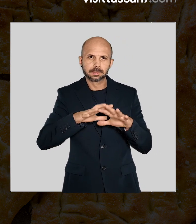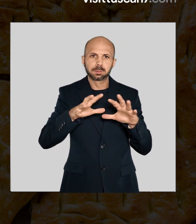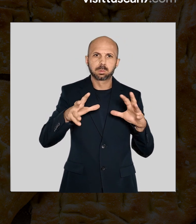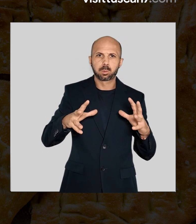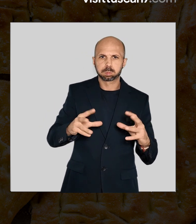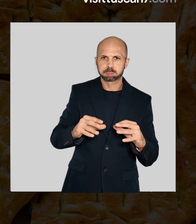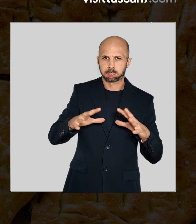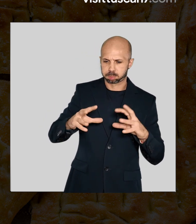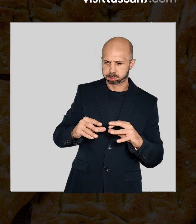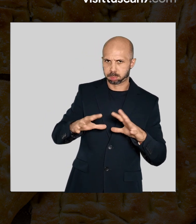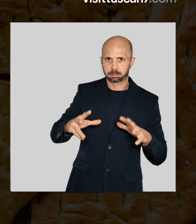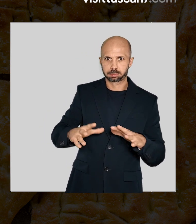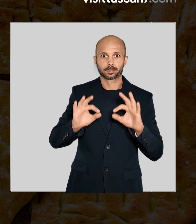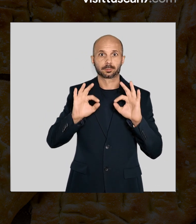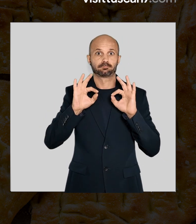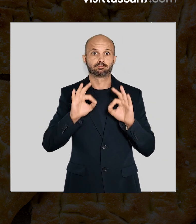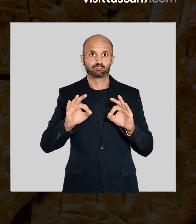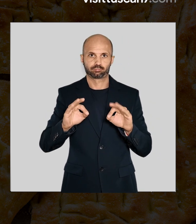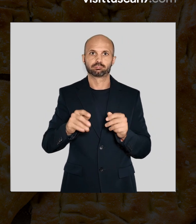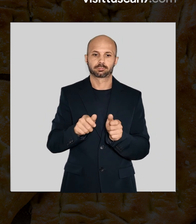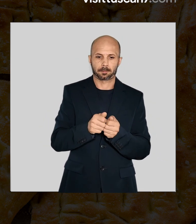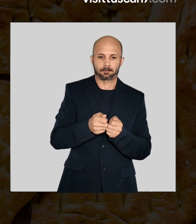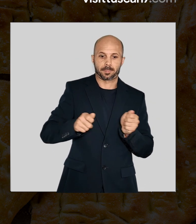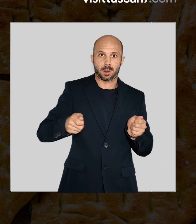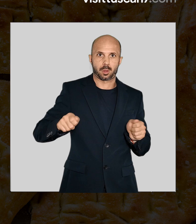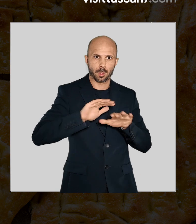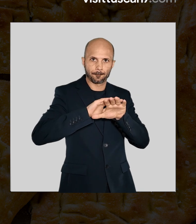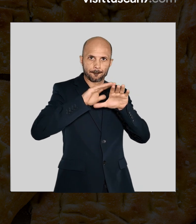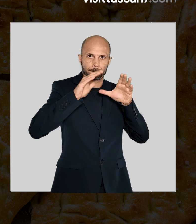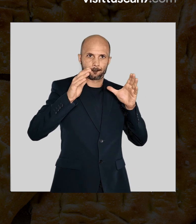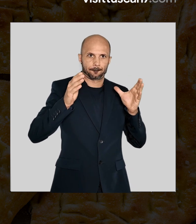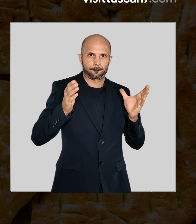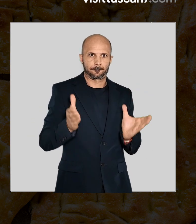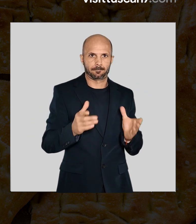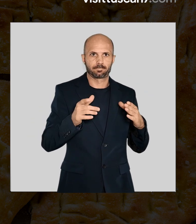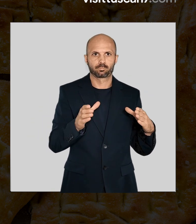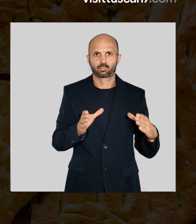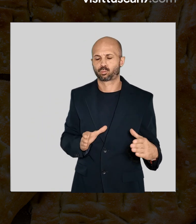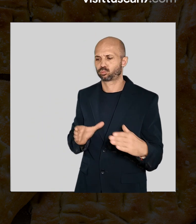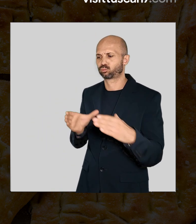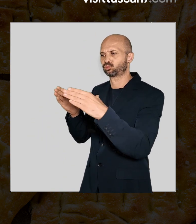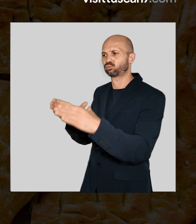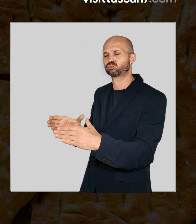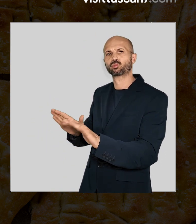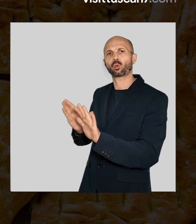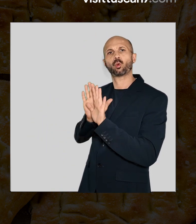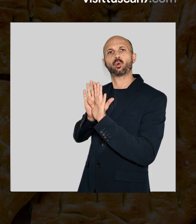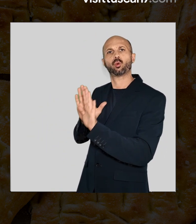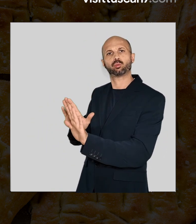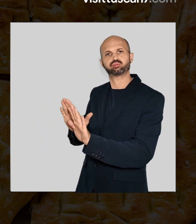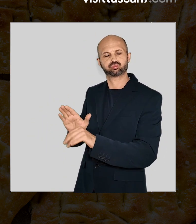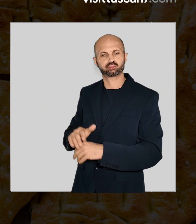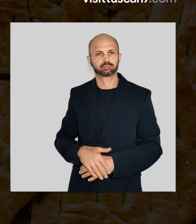Cover the bowl with plastic wrap and leave at room temperature until the next day.